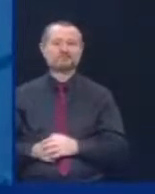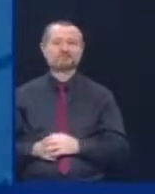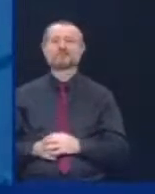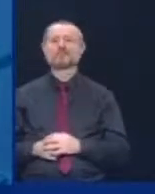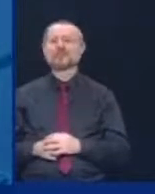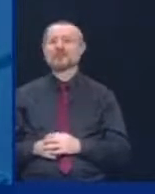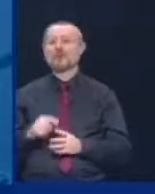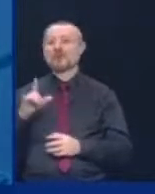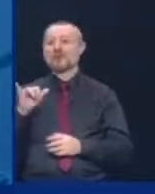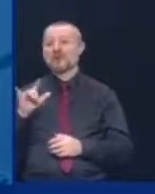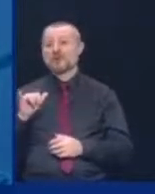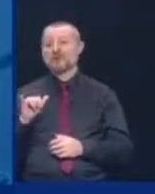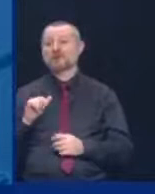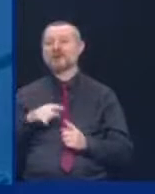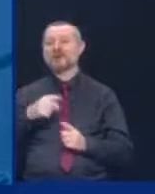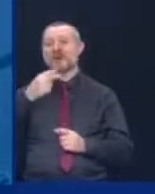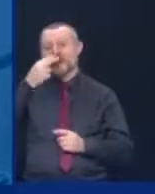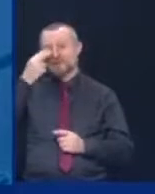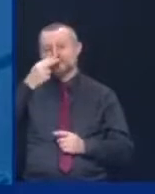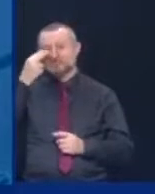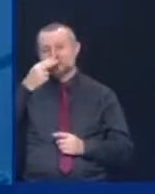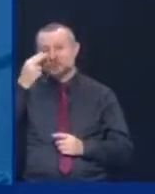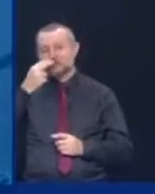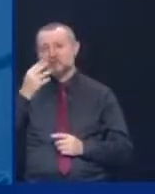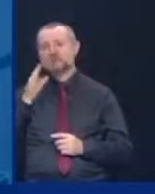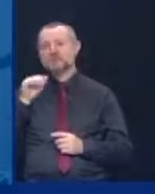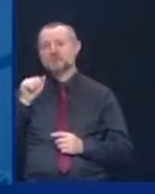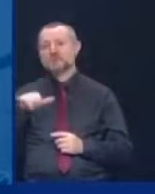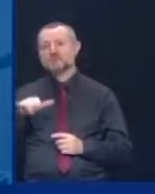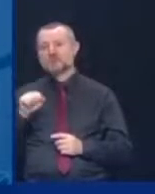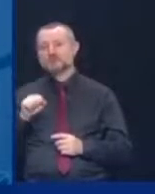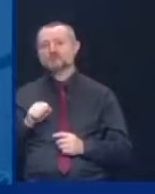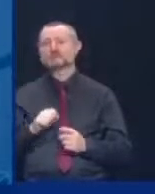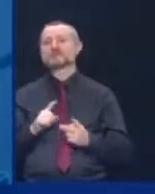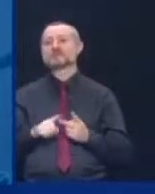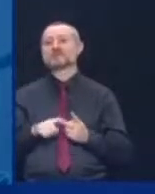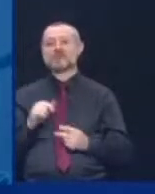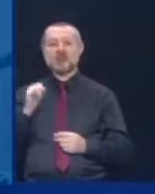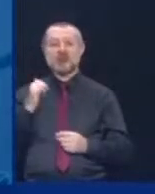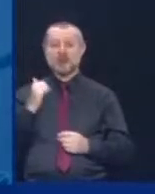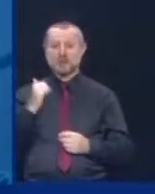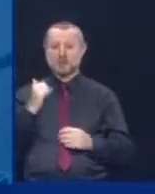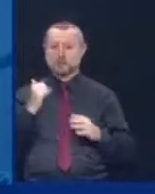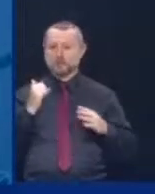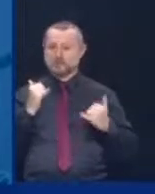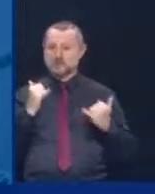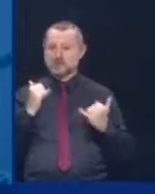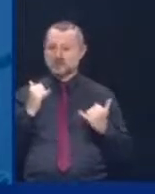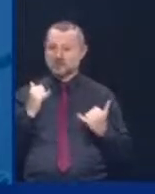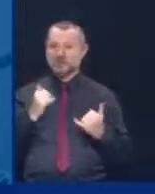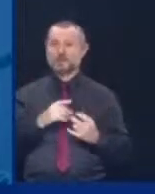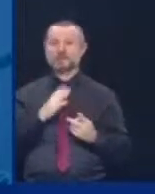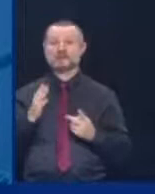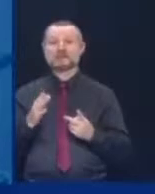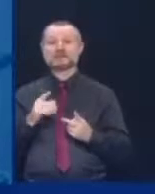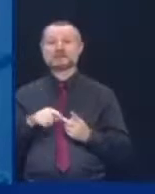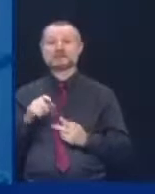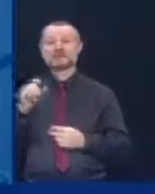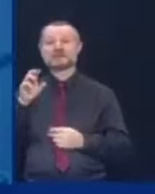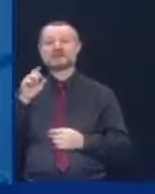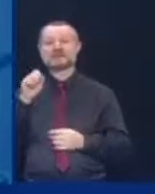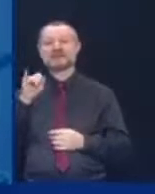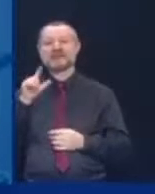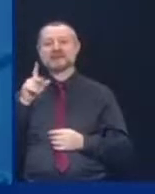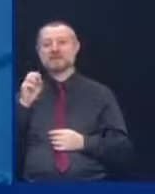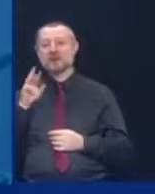Hampton Bays is a yellow district at 5. Suffolk, Riverhead is a